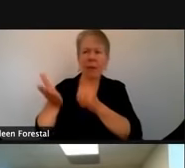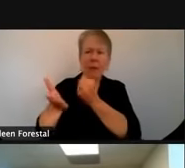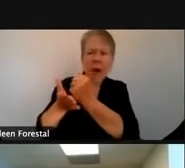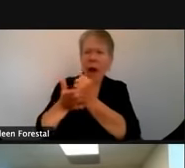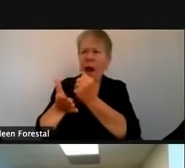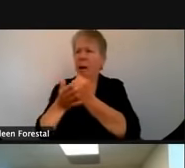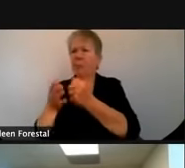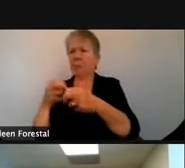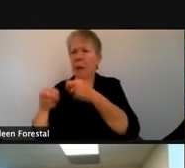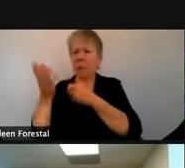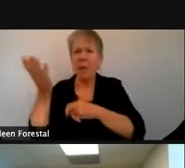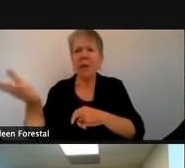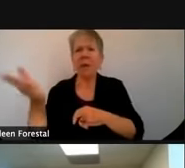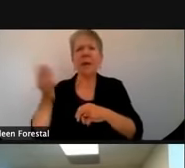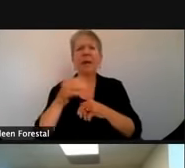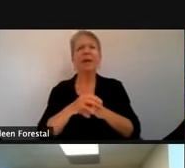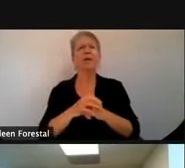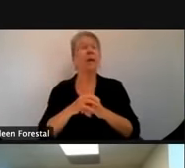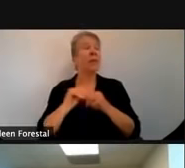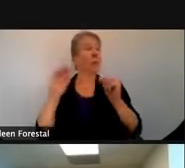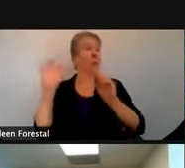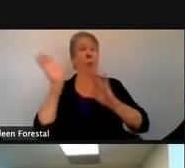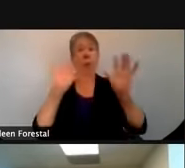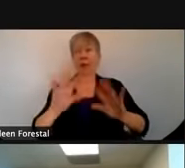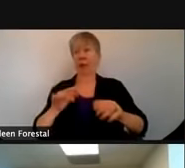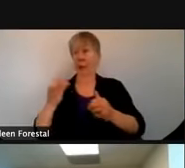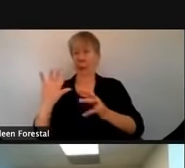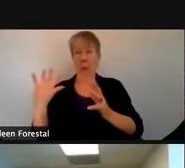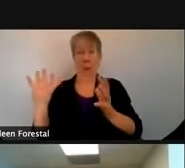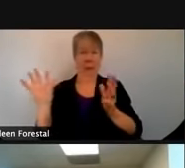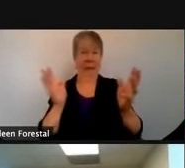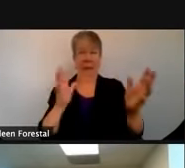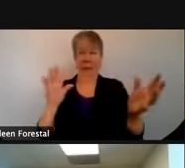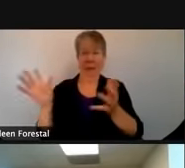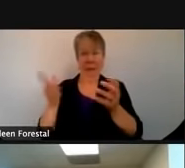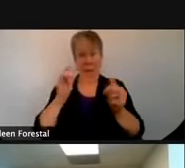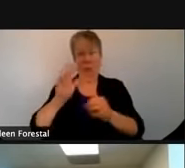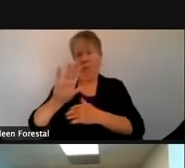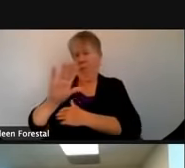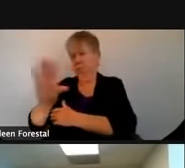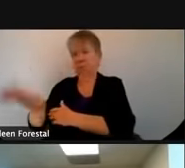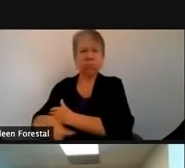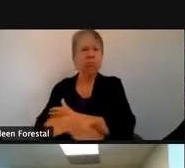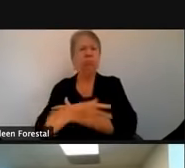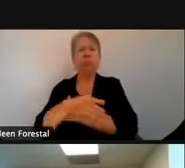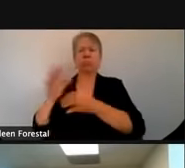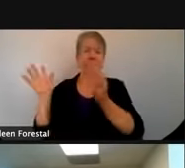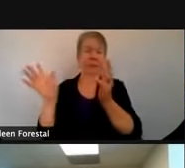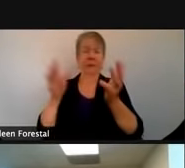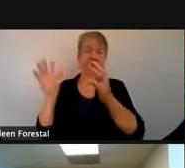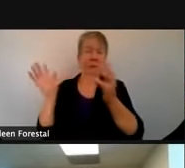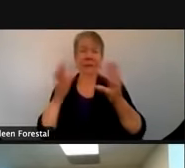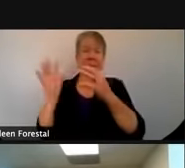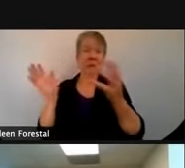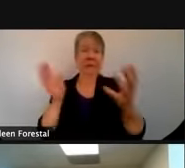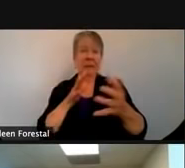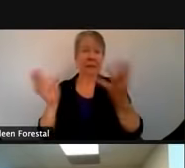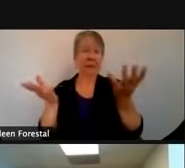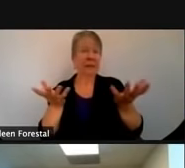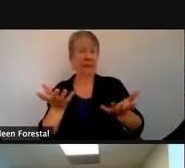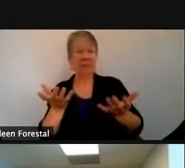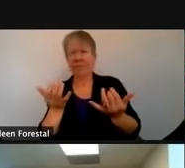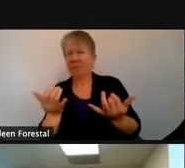going to probably last through tomorrow to some degree. Currently, we're up, the Rock is reporting